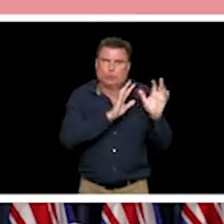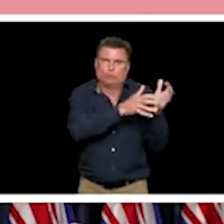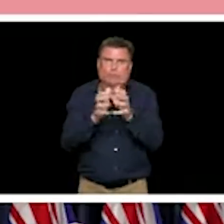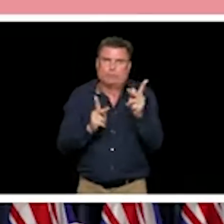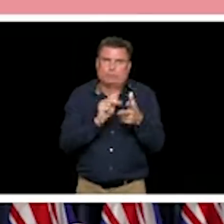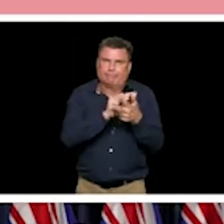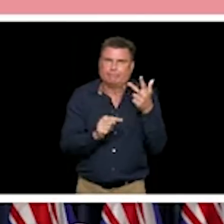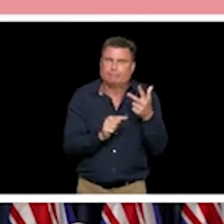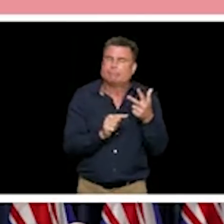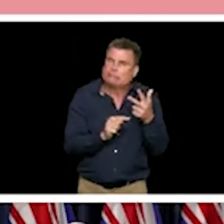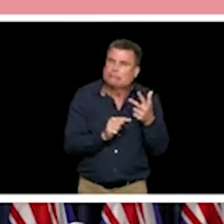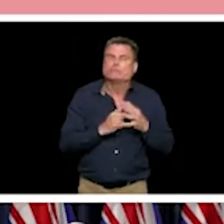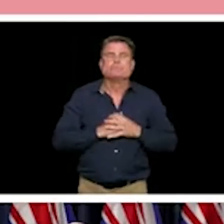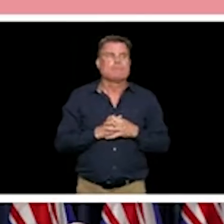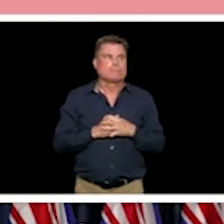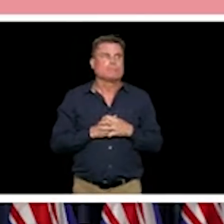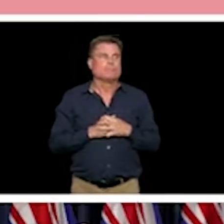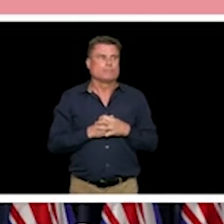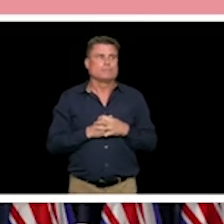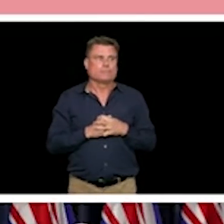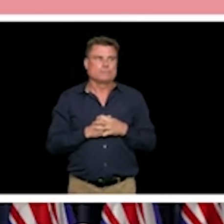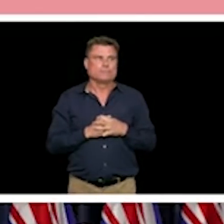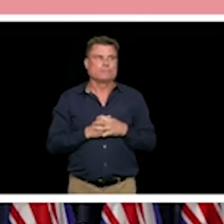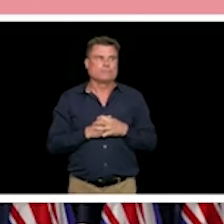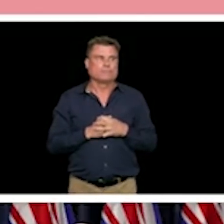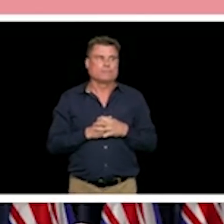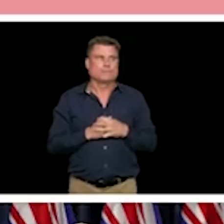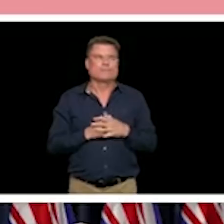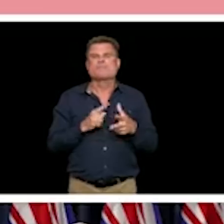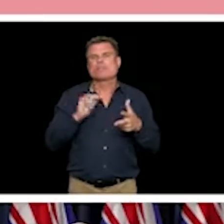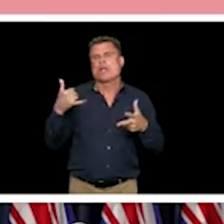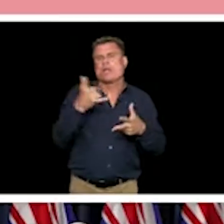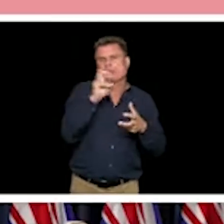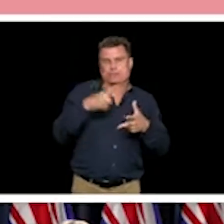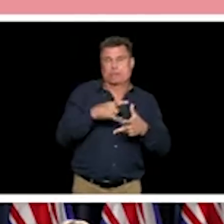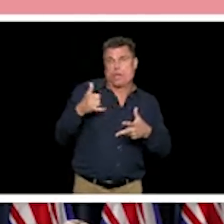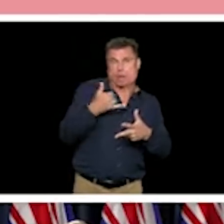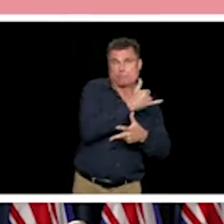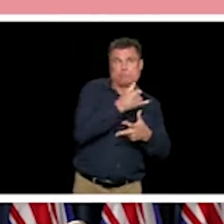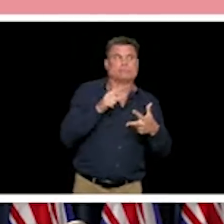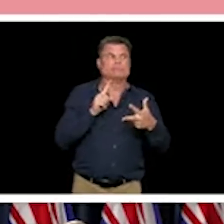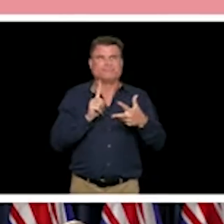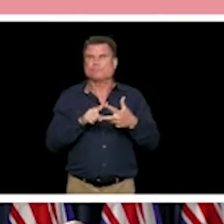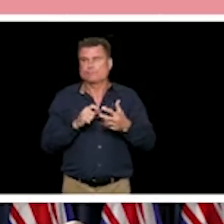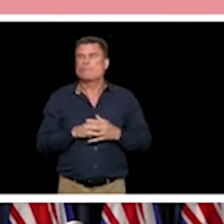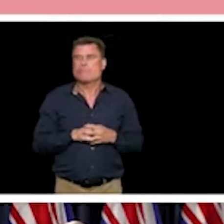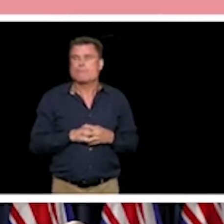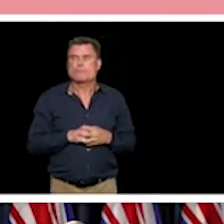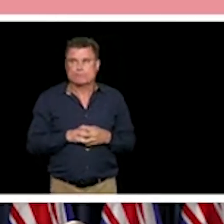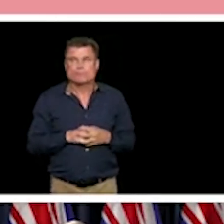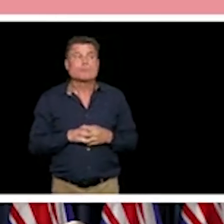making ends meet, fewer were not working, they were less likely to avoid healthcare and had less food